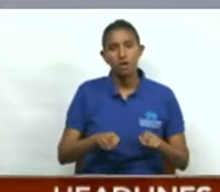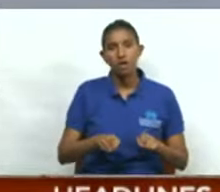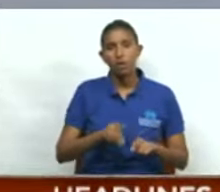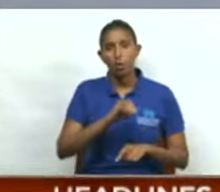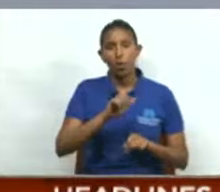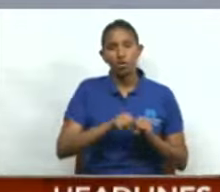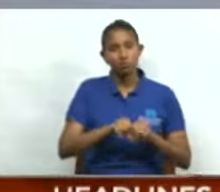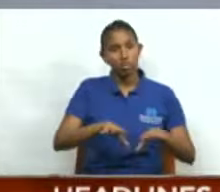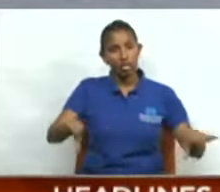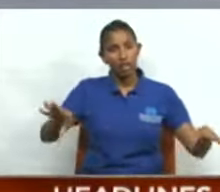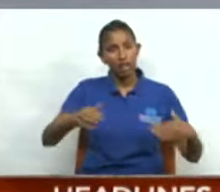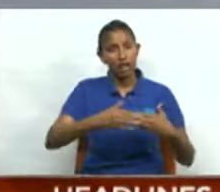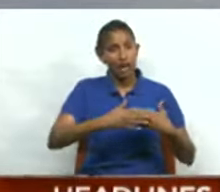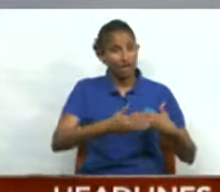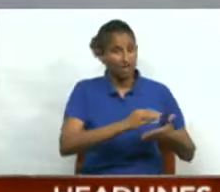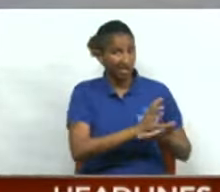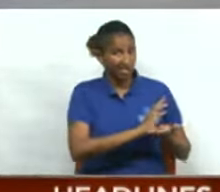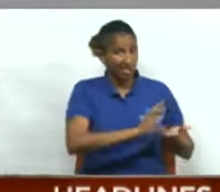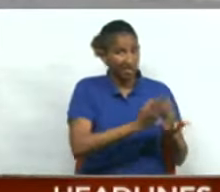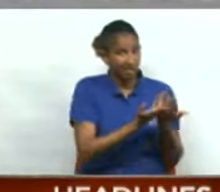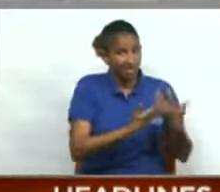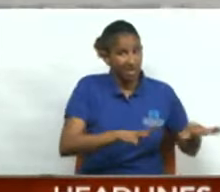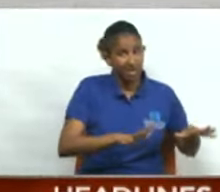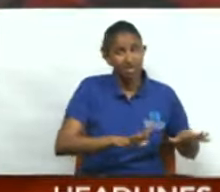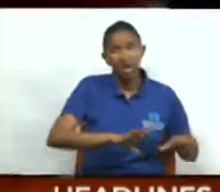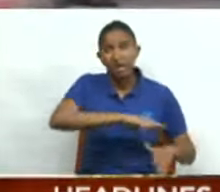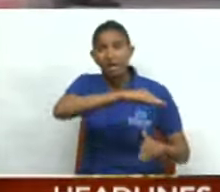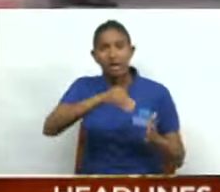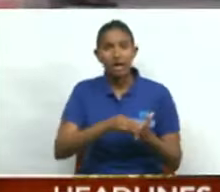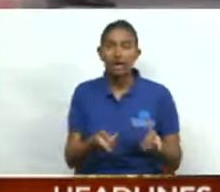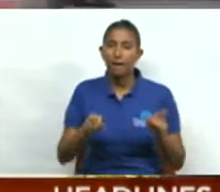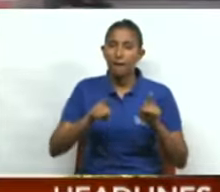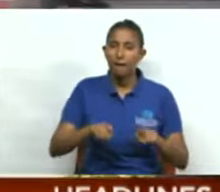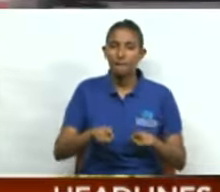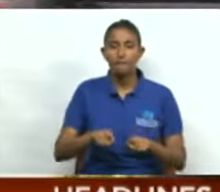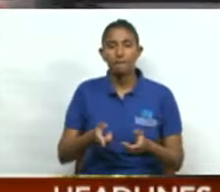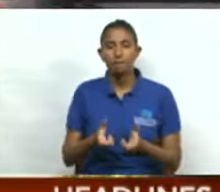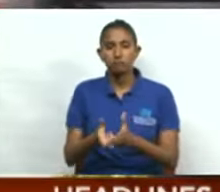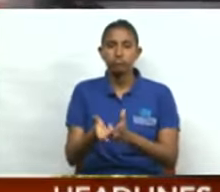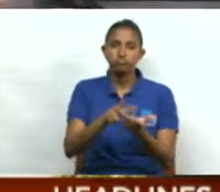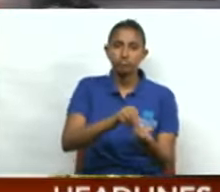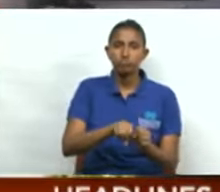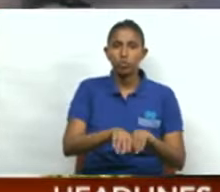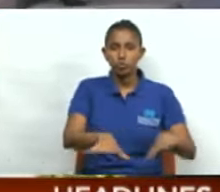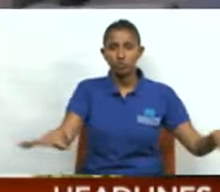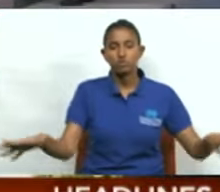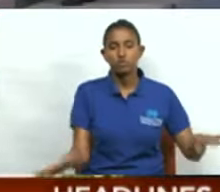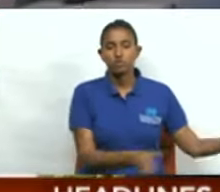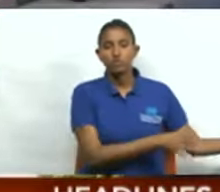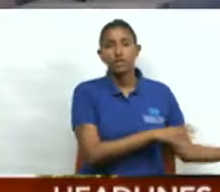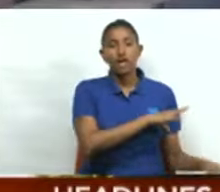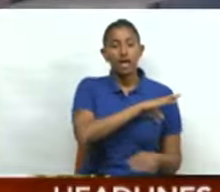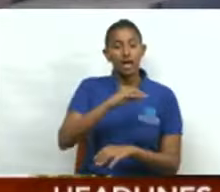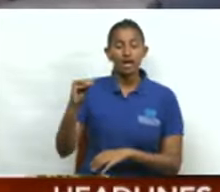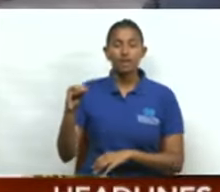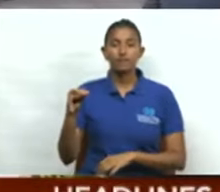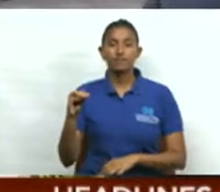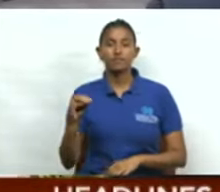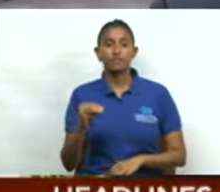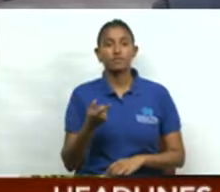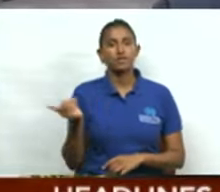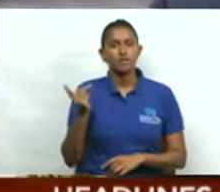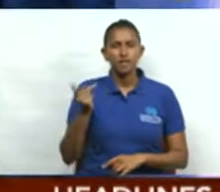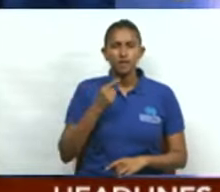again blanketed with the bunker fuel. Meanwhile, opposition members take the Prime Minister to task for calling businessman and politician